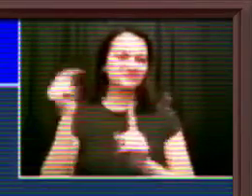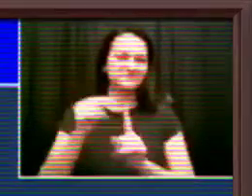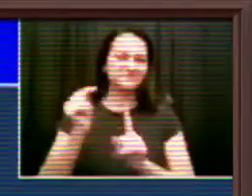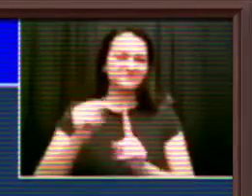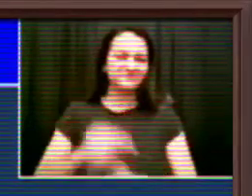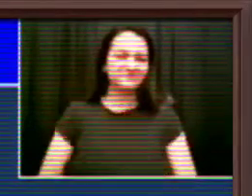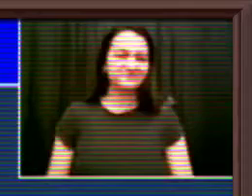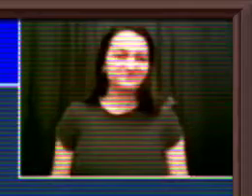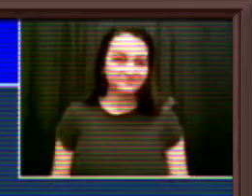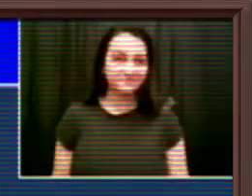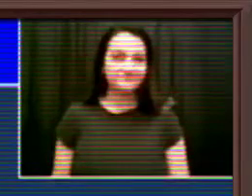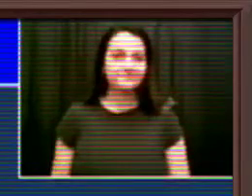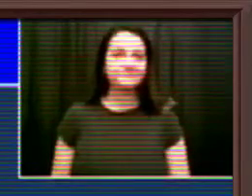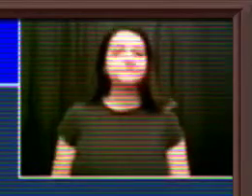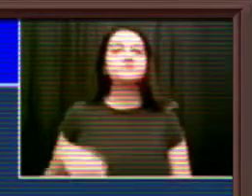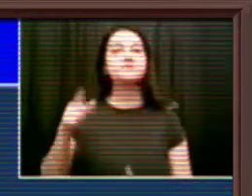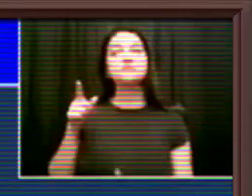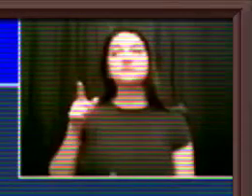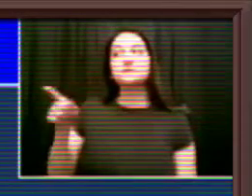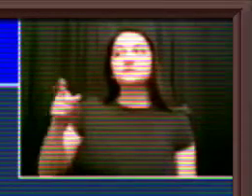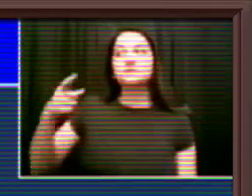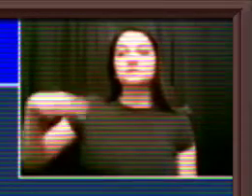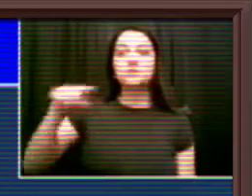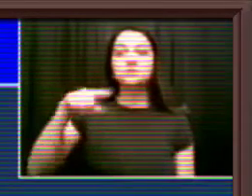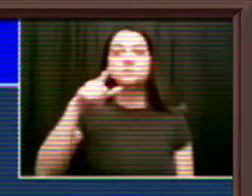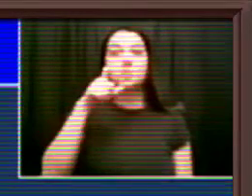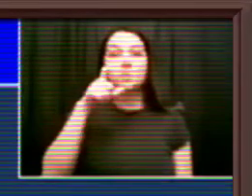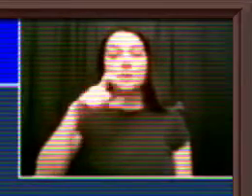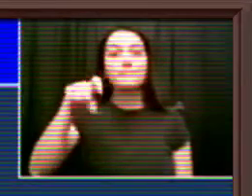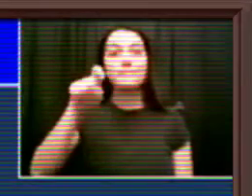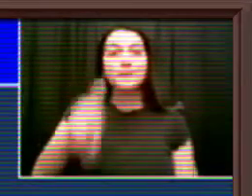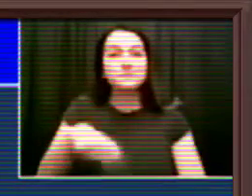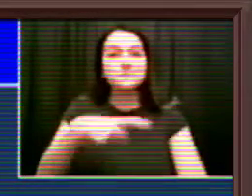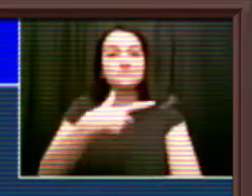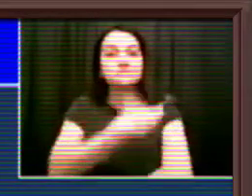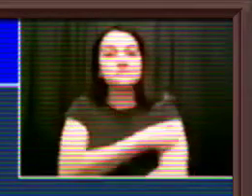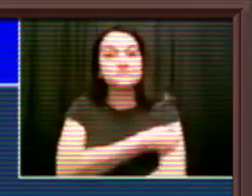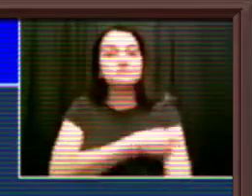analogy, man, on another podcast, man. It was perfect, man. It's like